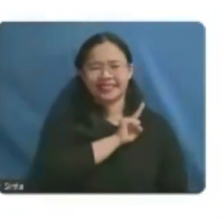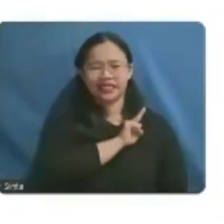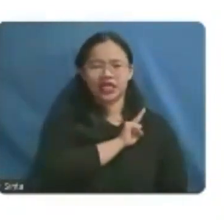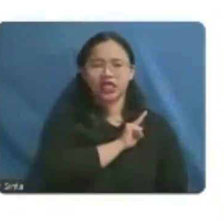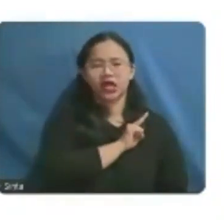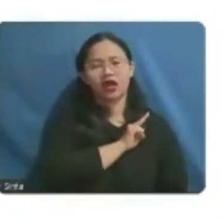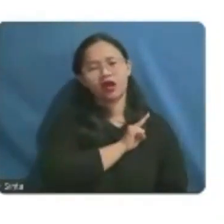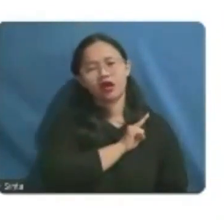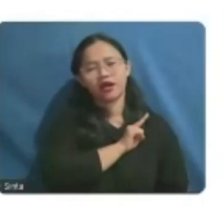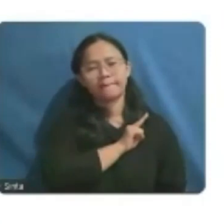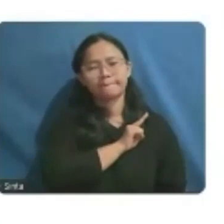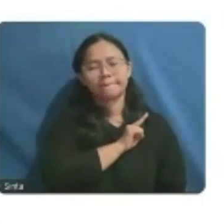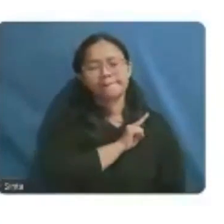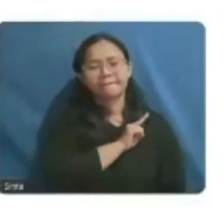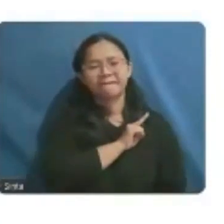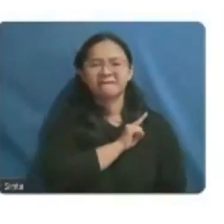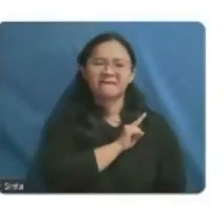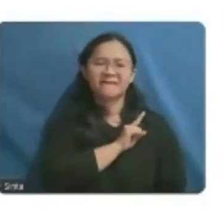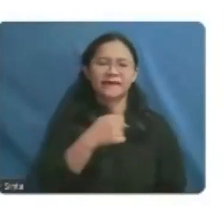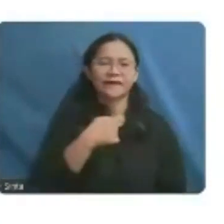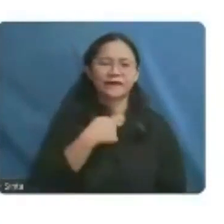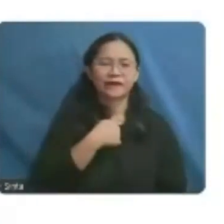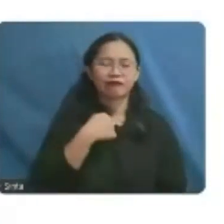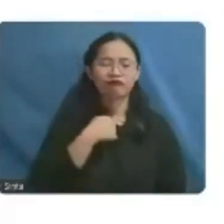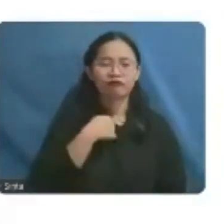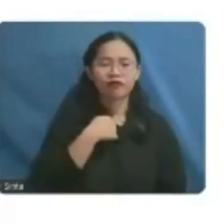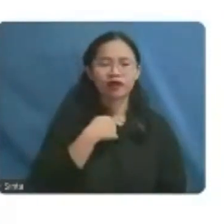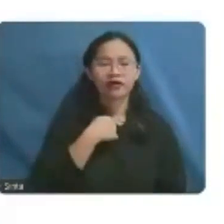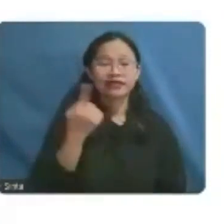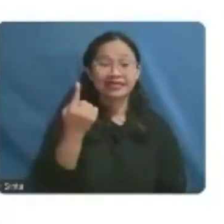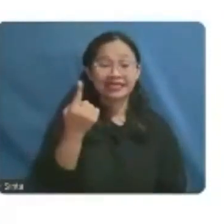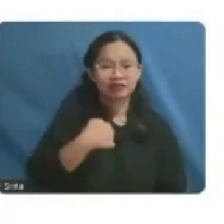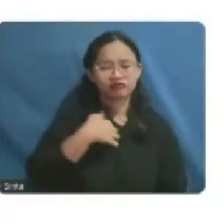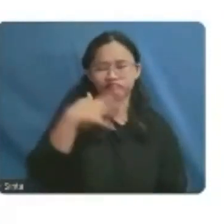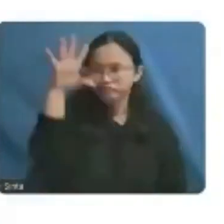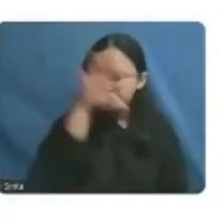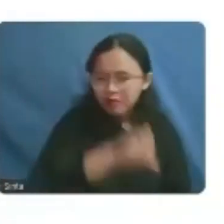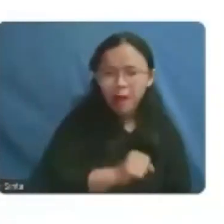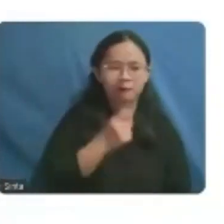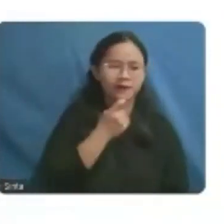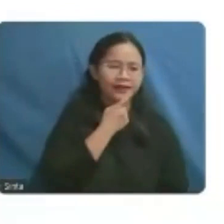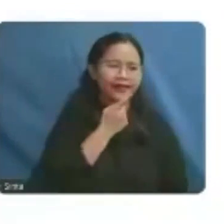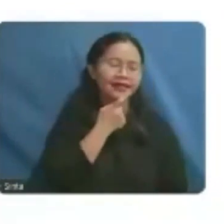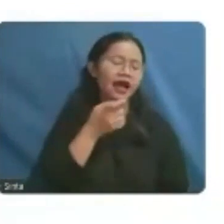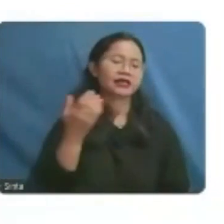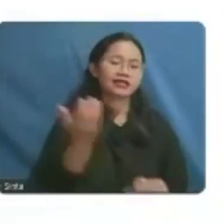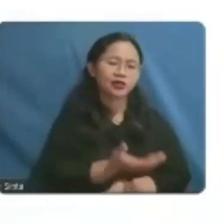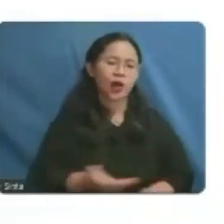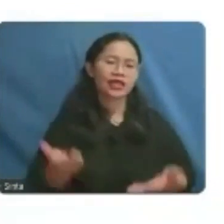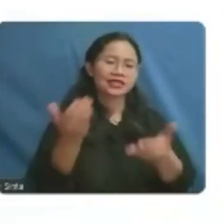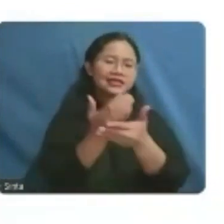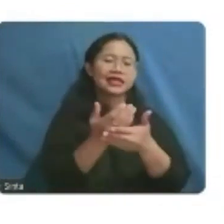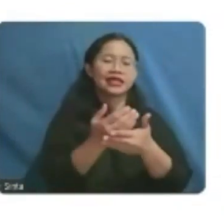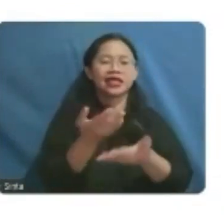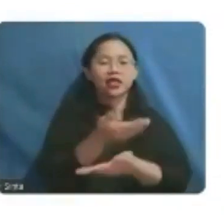in Indonesia or in Jakarta in terms of the rainy season and why